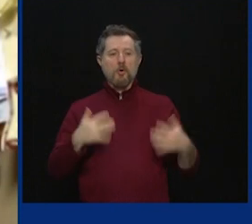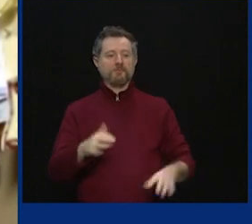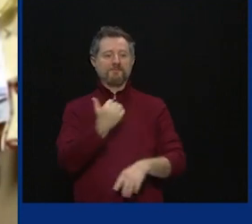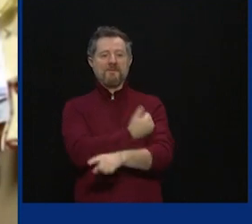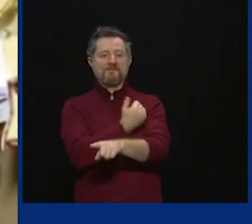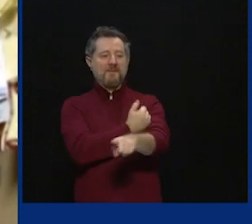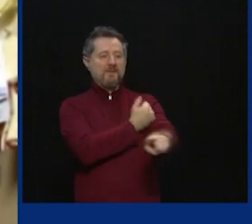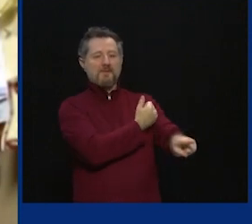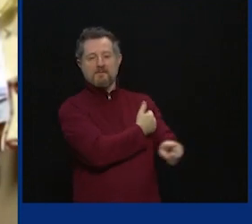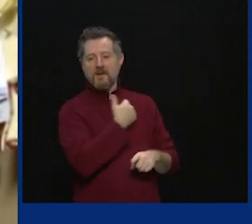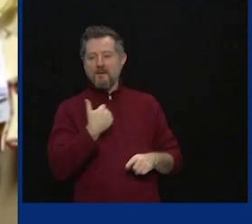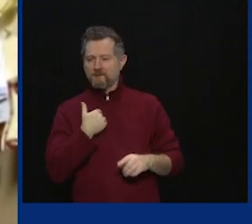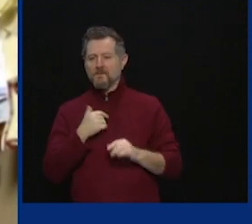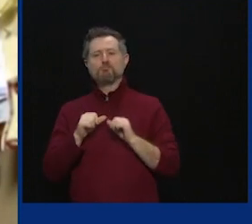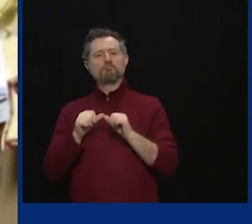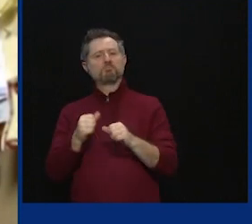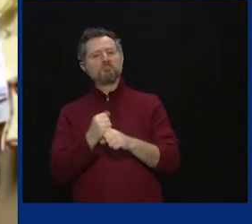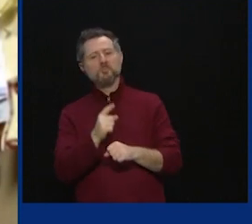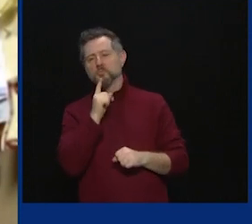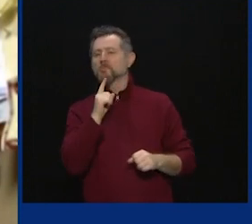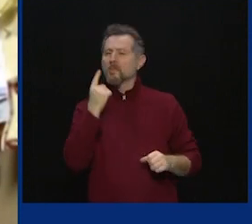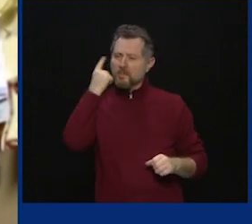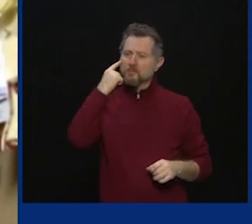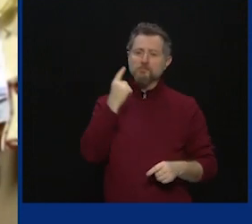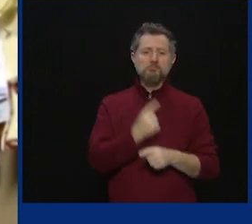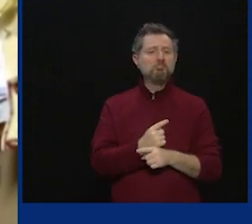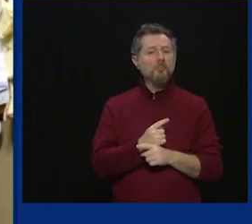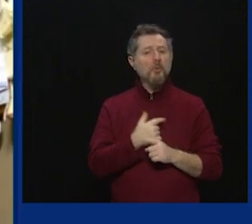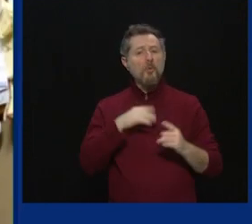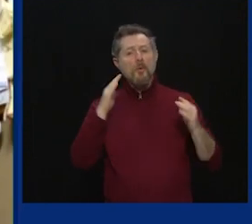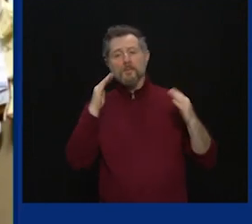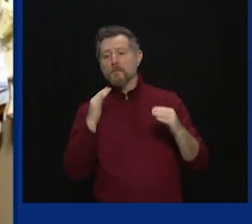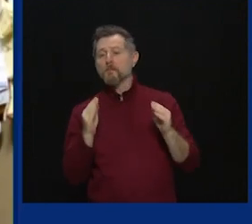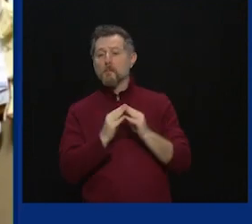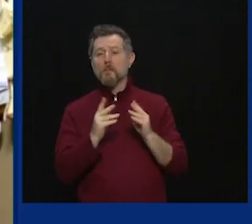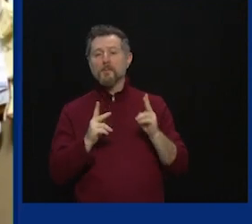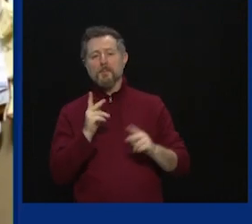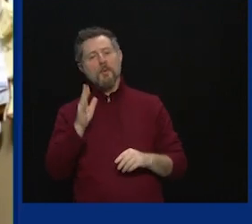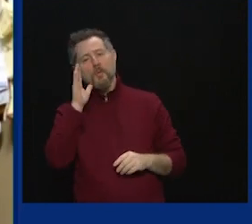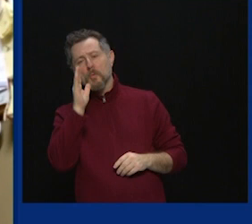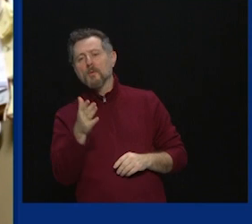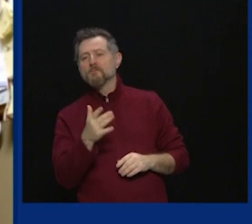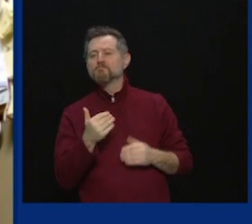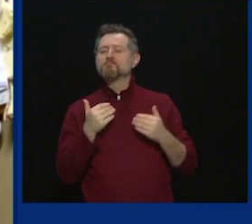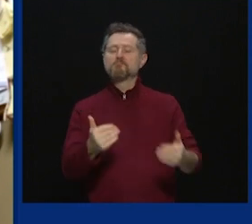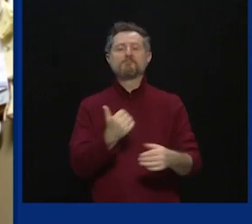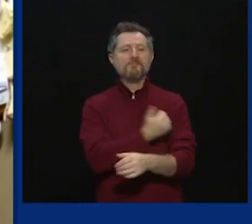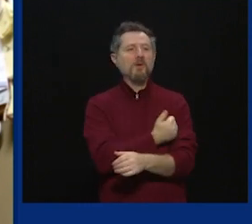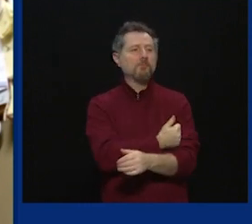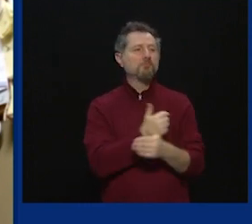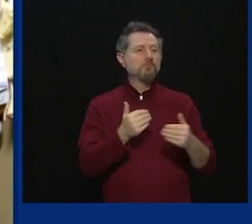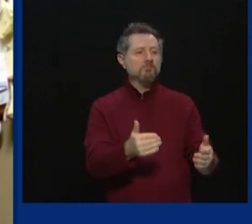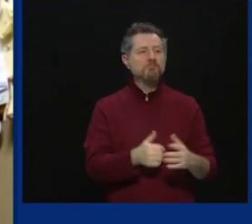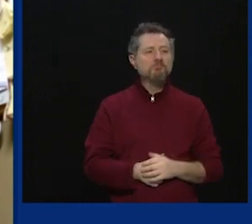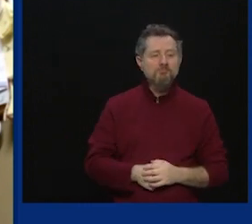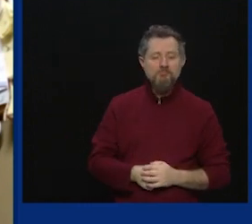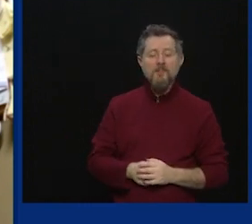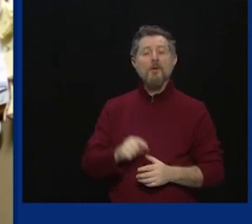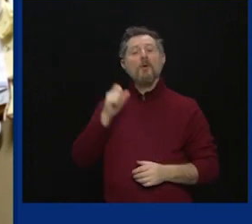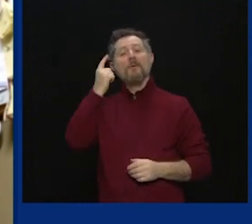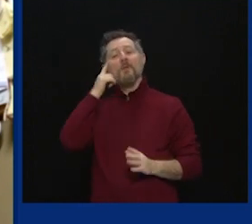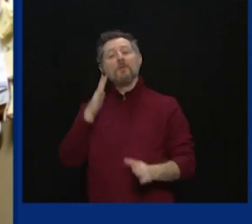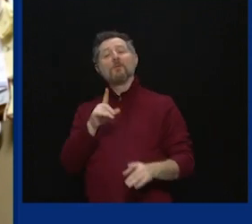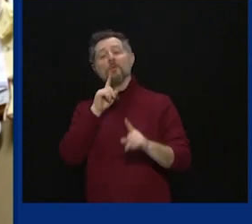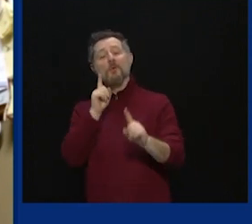do. And we certainly hope that more people get vaccinated. Danny, thank you. Thank you for continuing to create an environment where people can